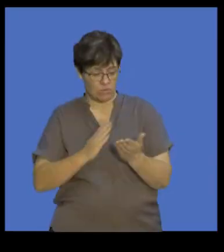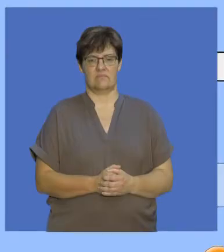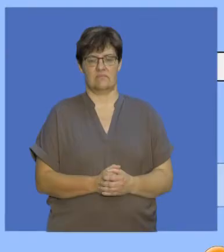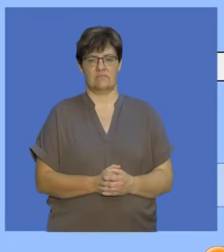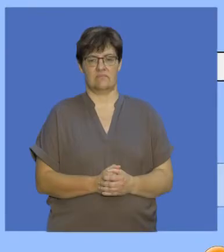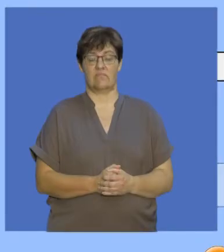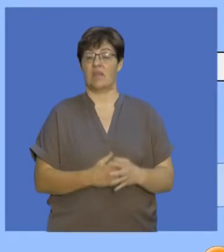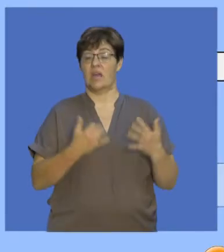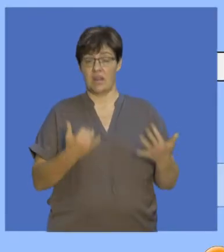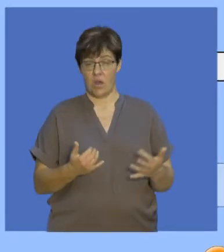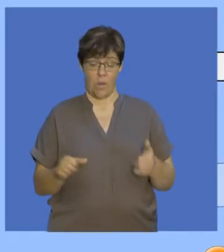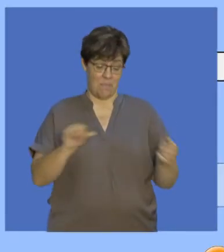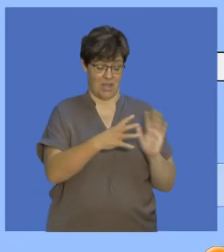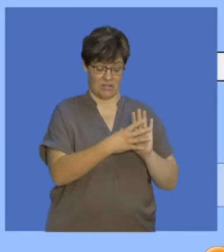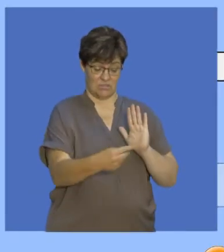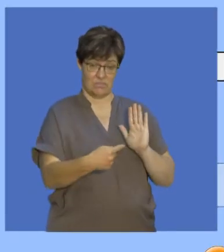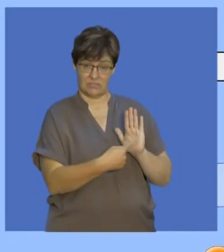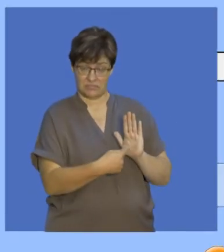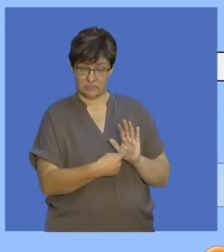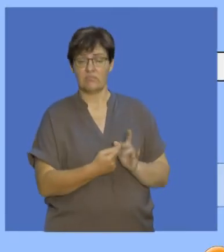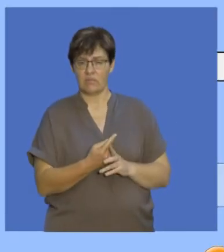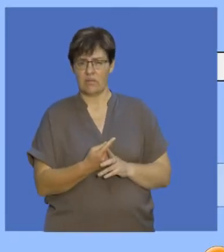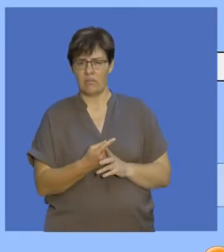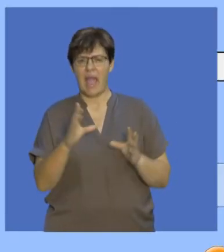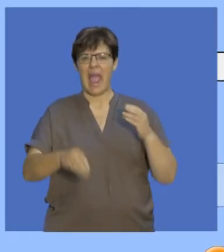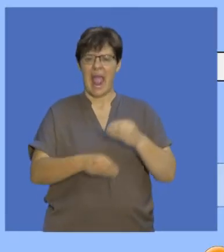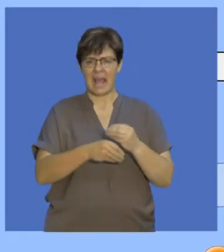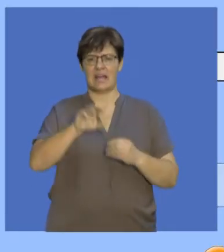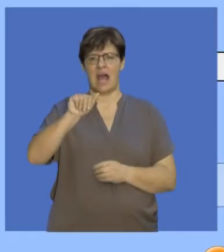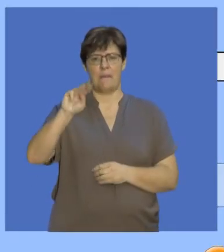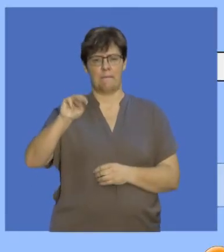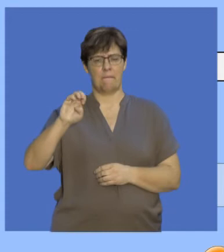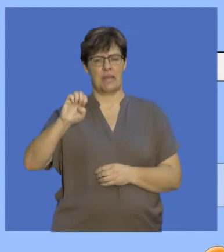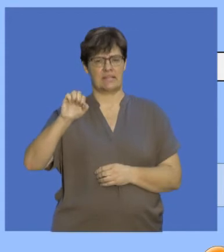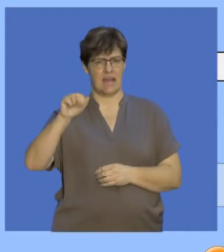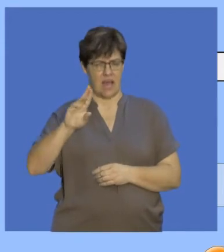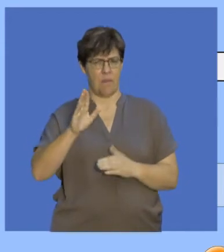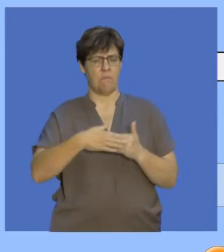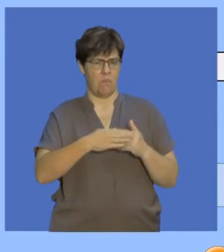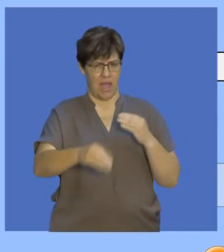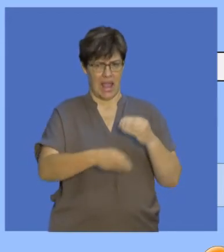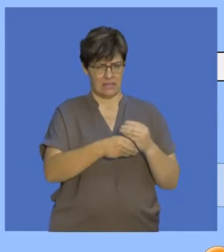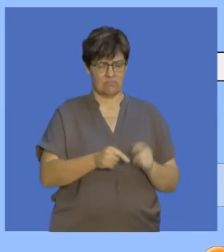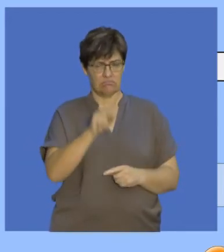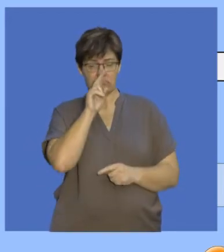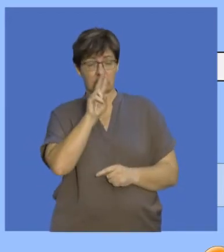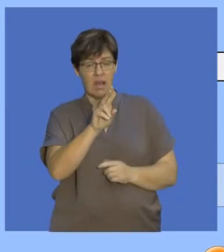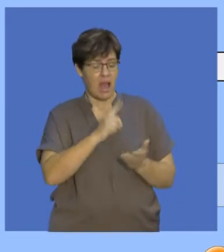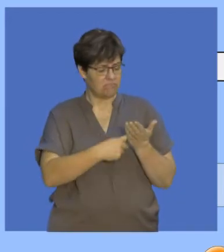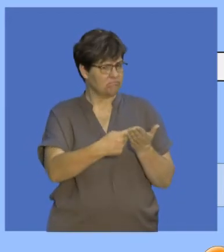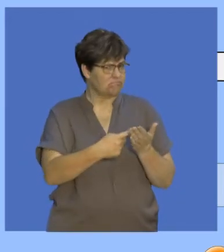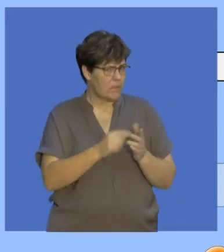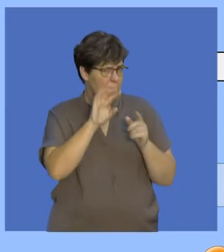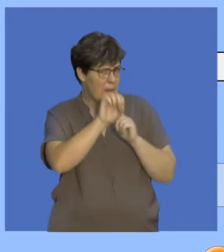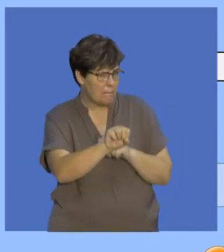it. Now back to the simulation, let's add another ammeter again here and see how we want to discover something